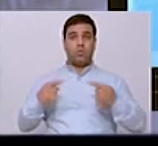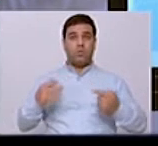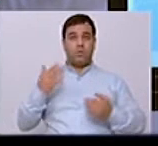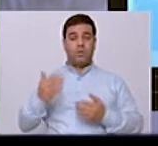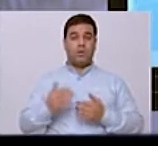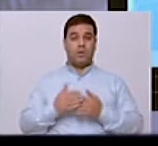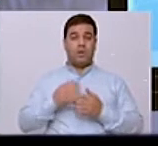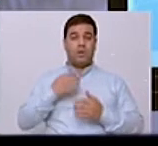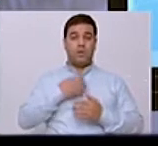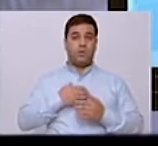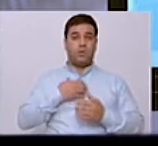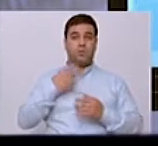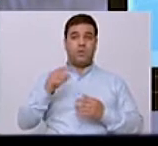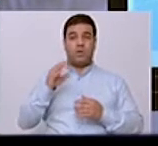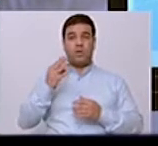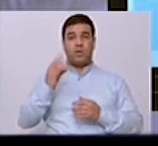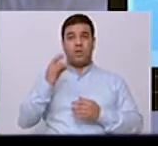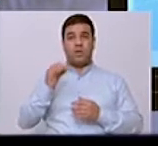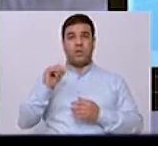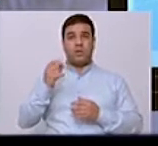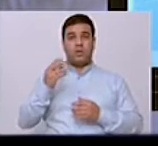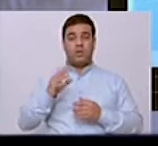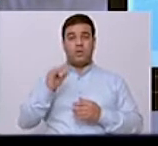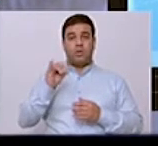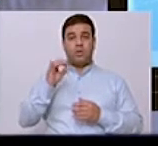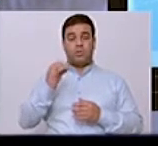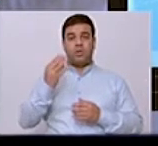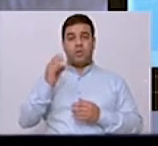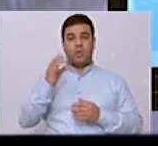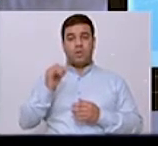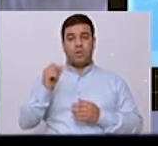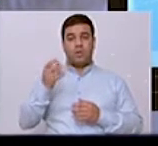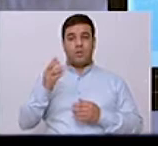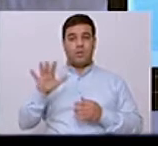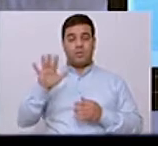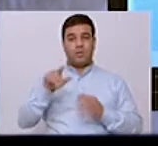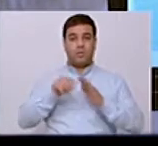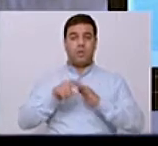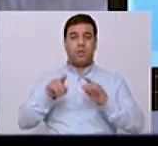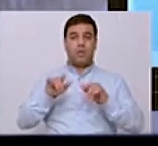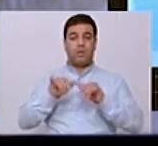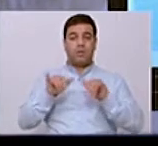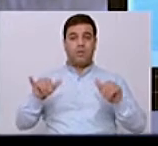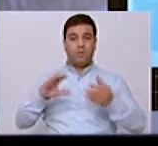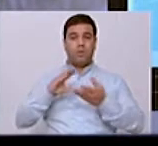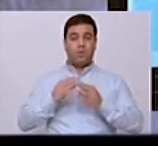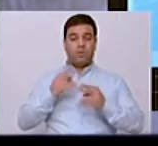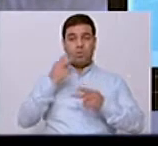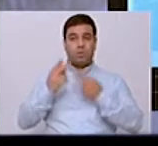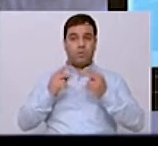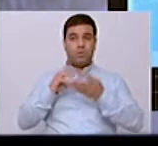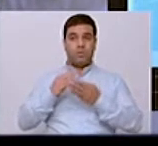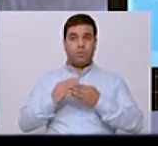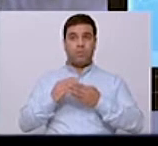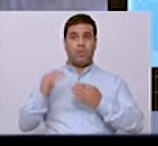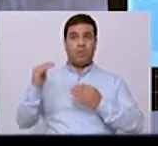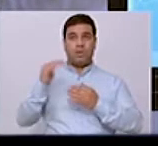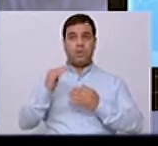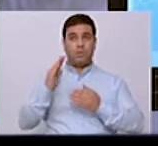ya'ni asosan uning Sharqiy Osiyo, Janubiy Sharqiy Osiyo iqtisodiy rivojlanish ko'rsatkichlari bo'yicha yetakchilik